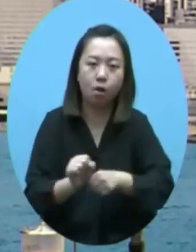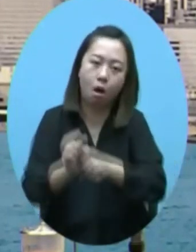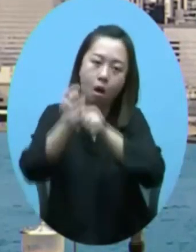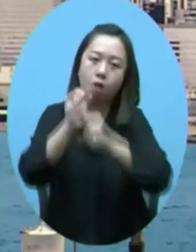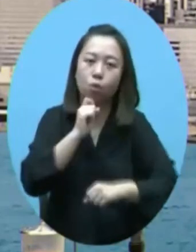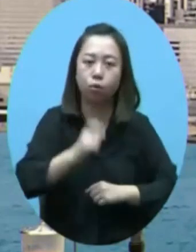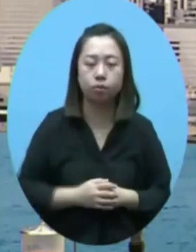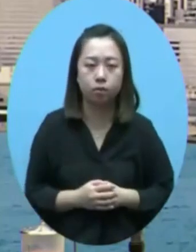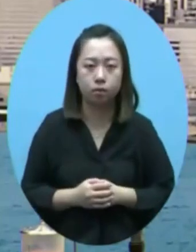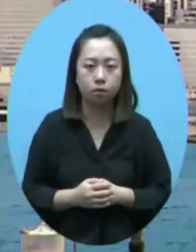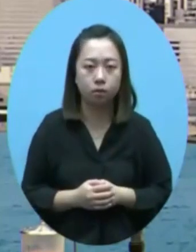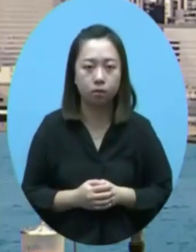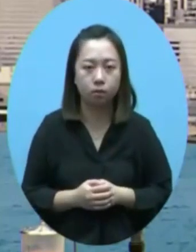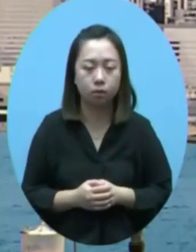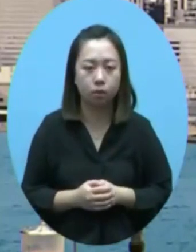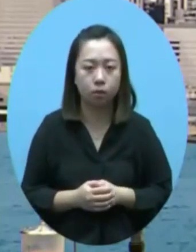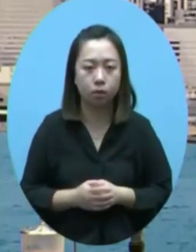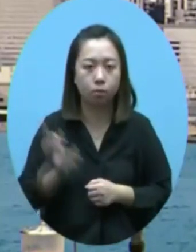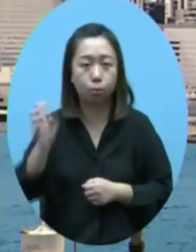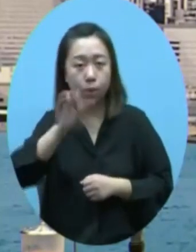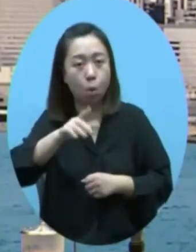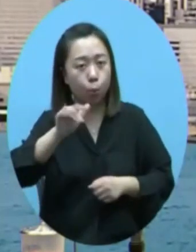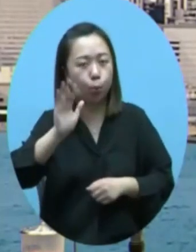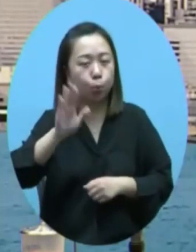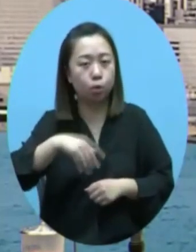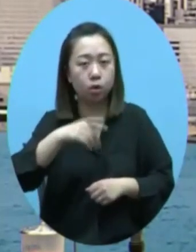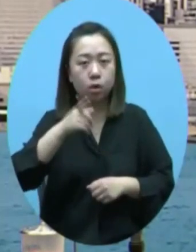email address, and more people are writing in.